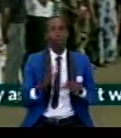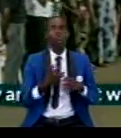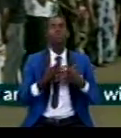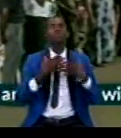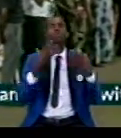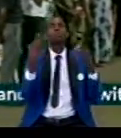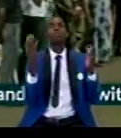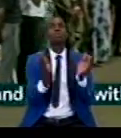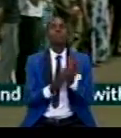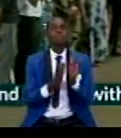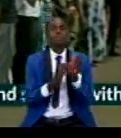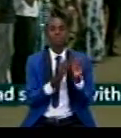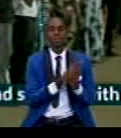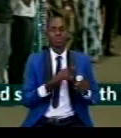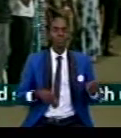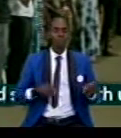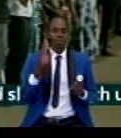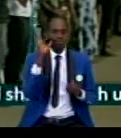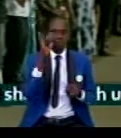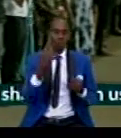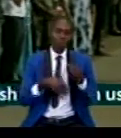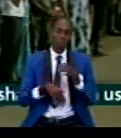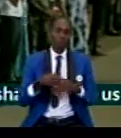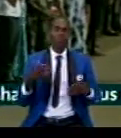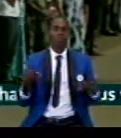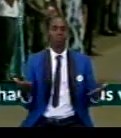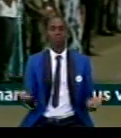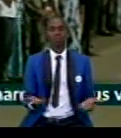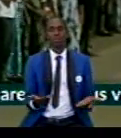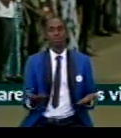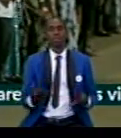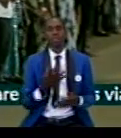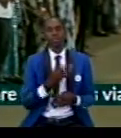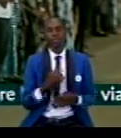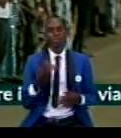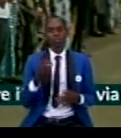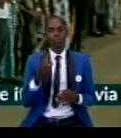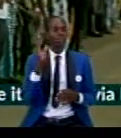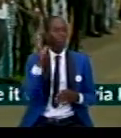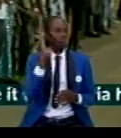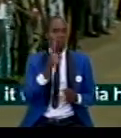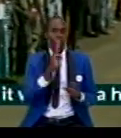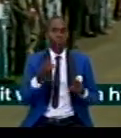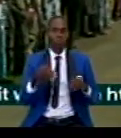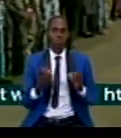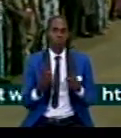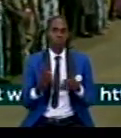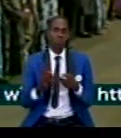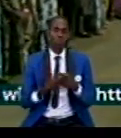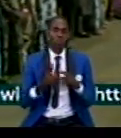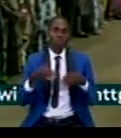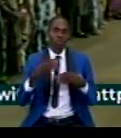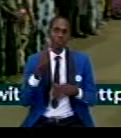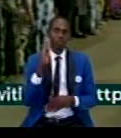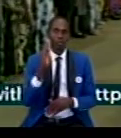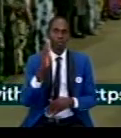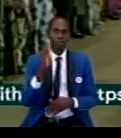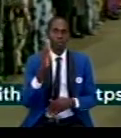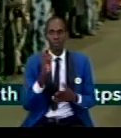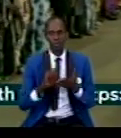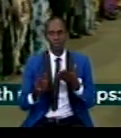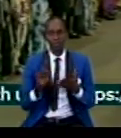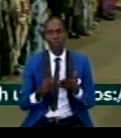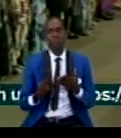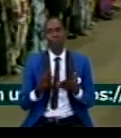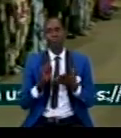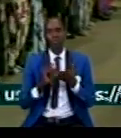so that we can entertain your testimonies. Check up, check up, check up. God has